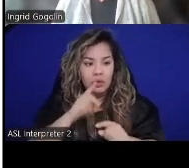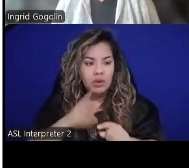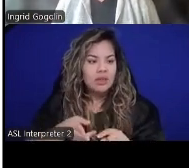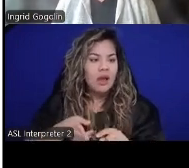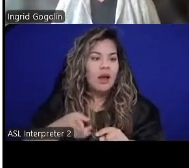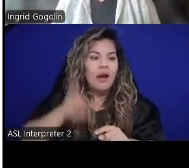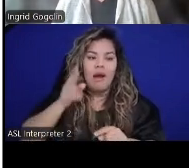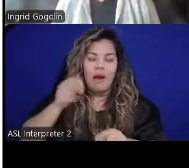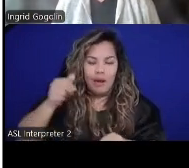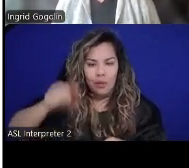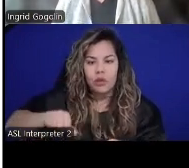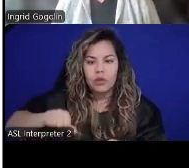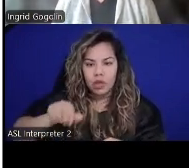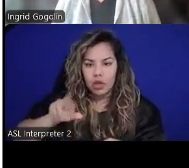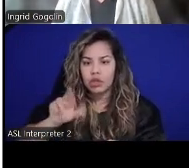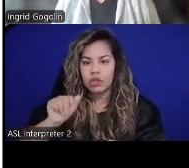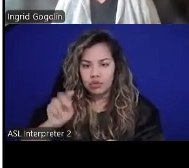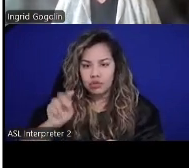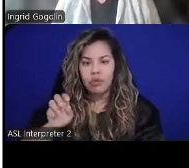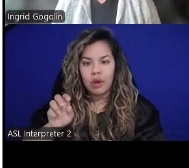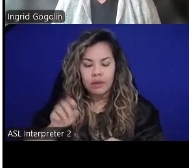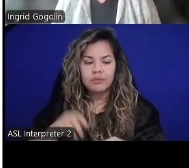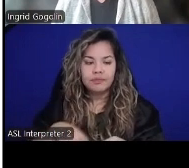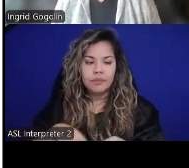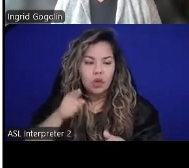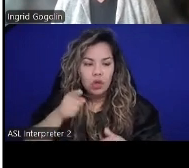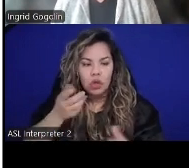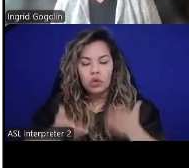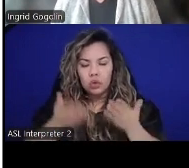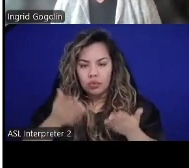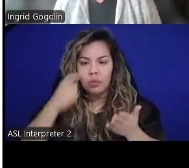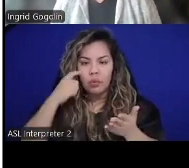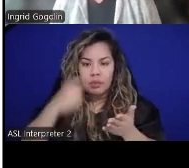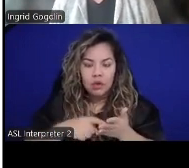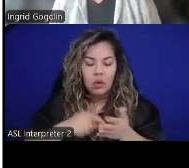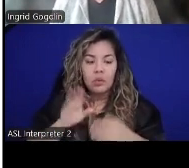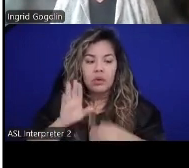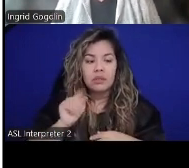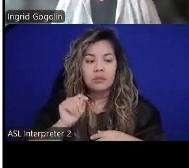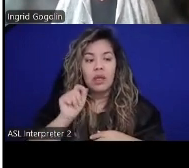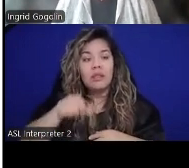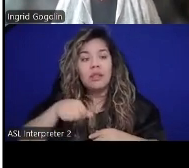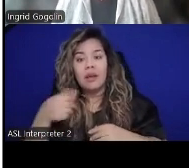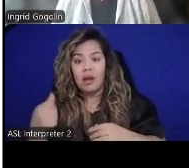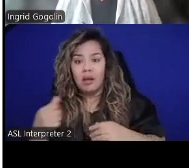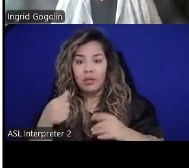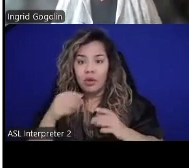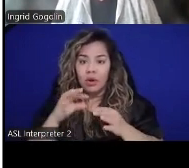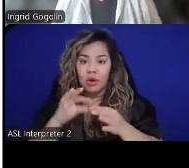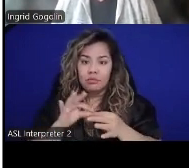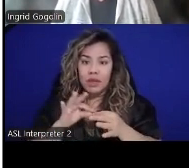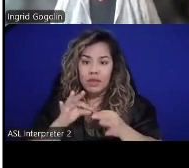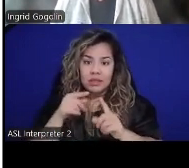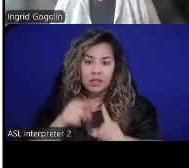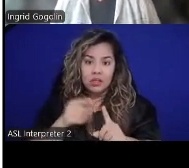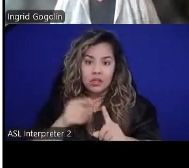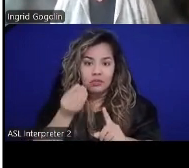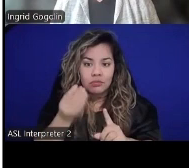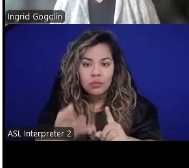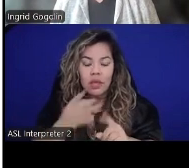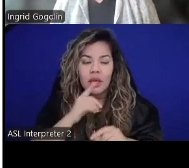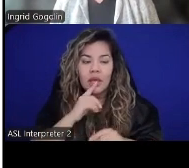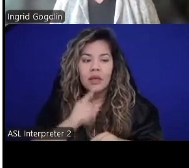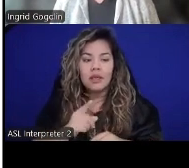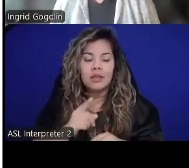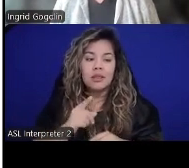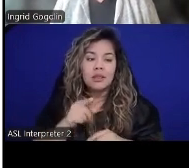rate, which you have probably noticed. But the other message is you get